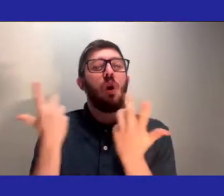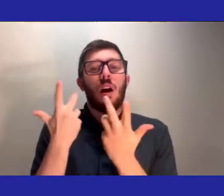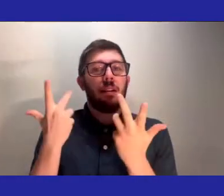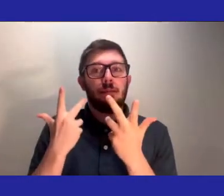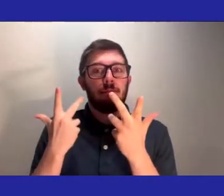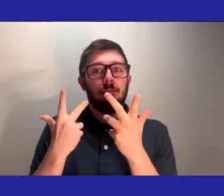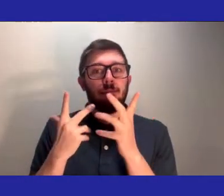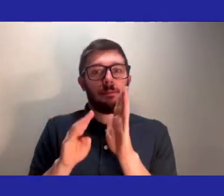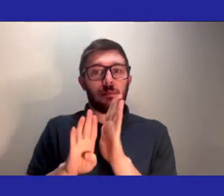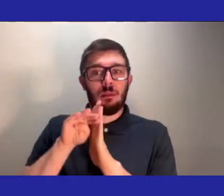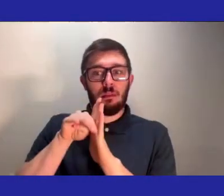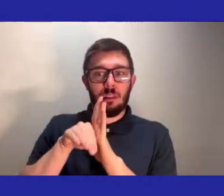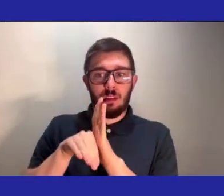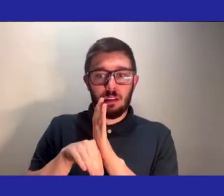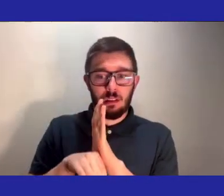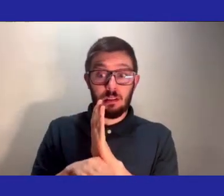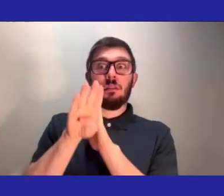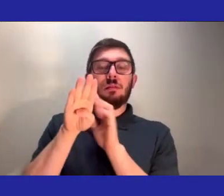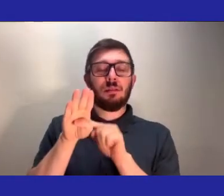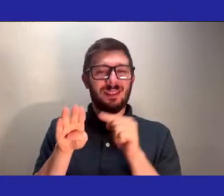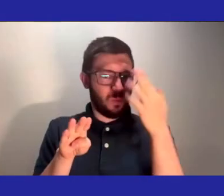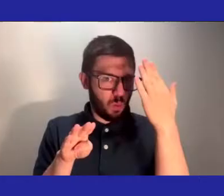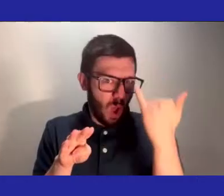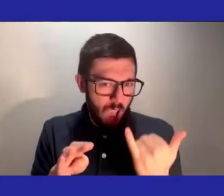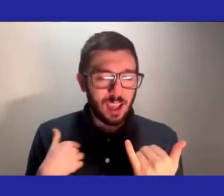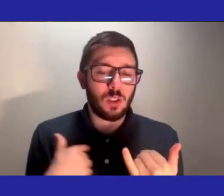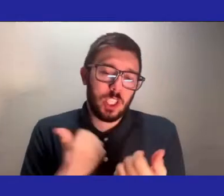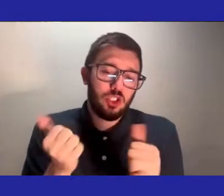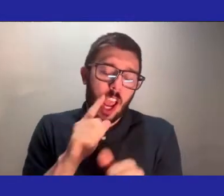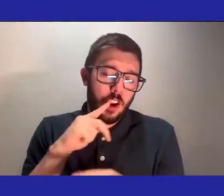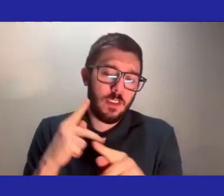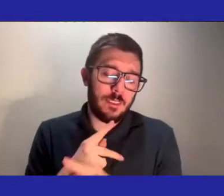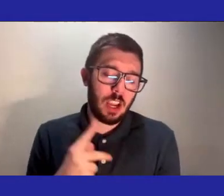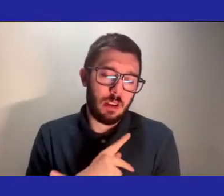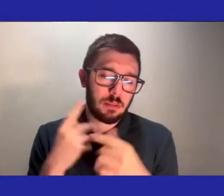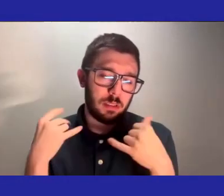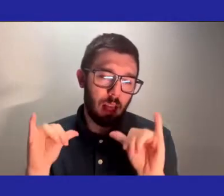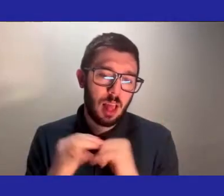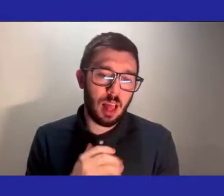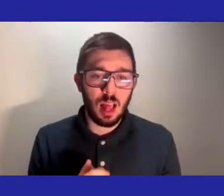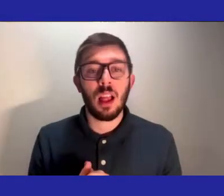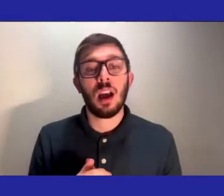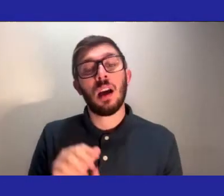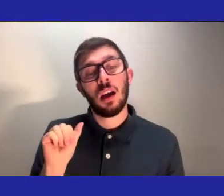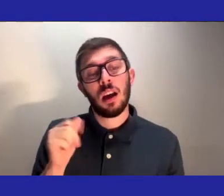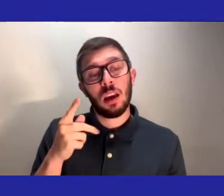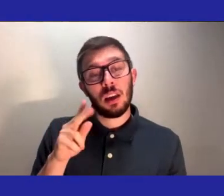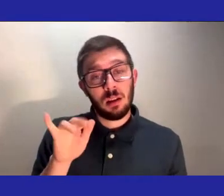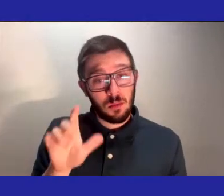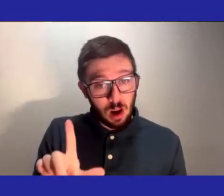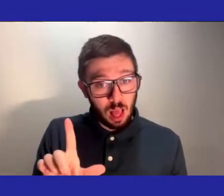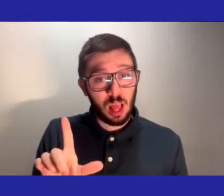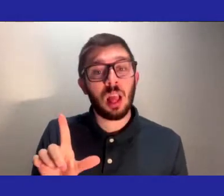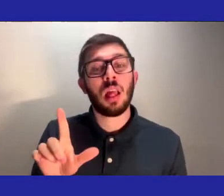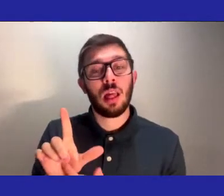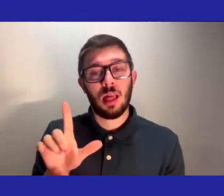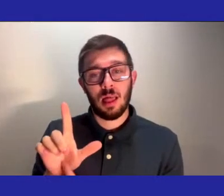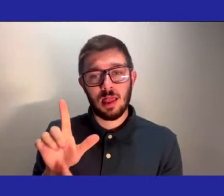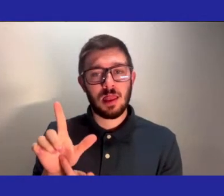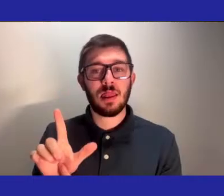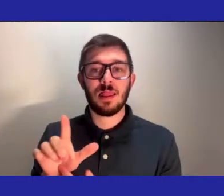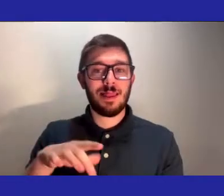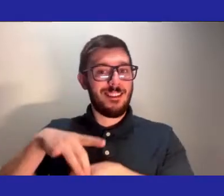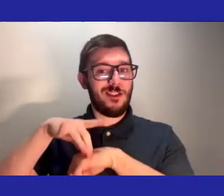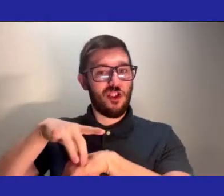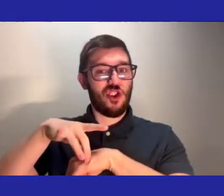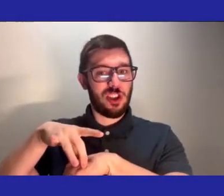printing? We can go to the next slide. We wanted to leverage April for Earth Day and put a challenge into place.